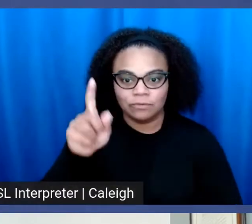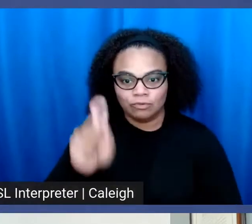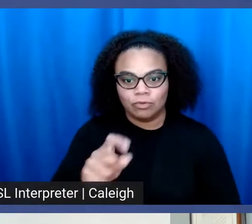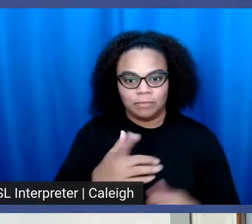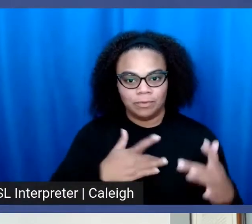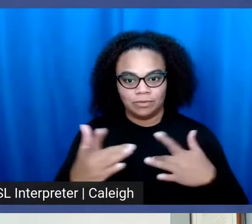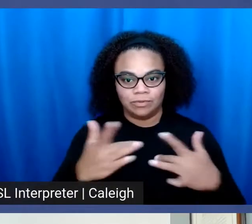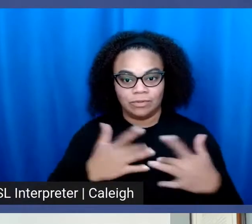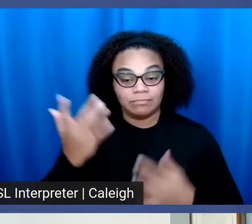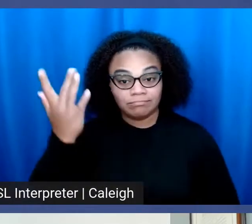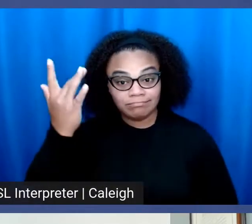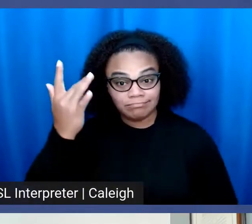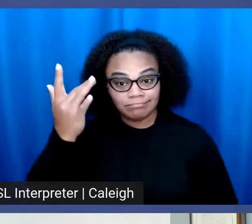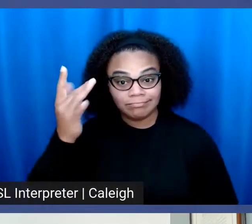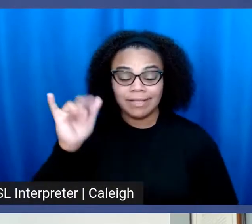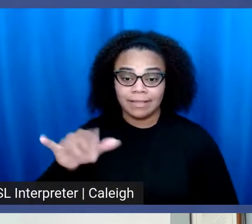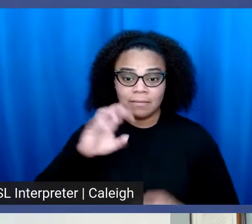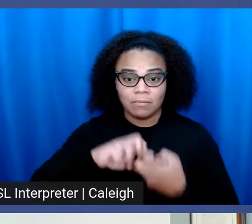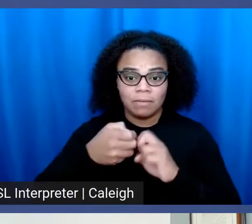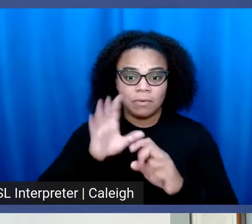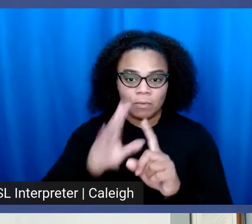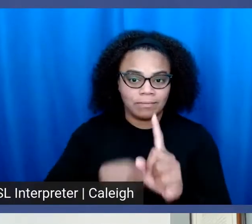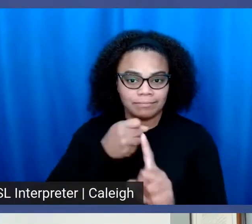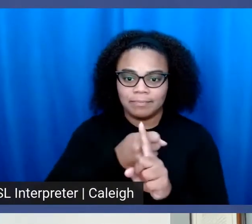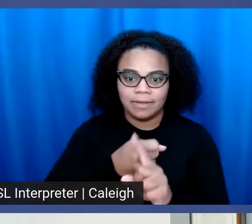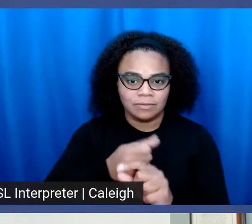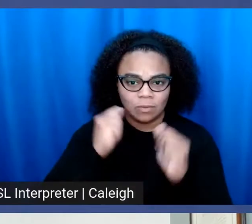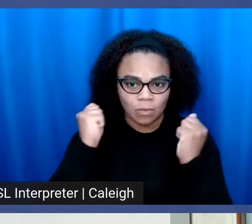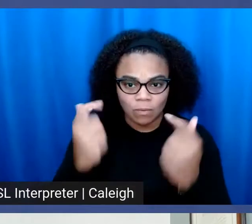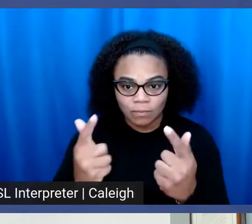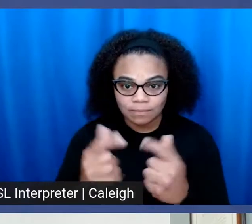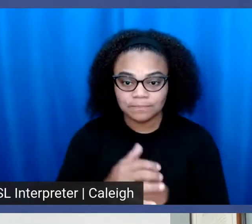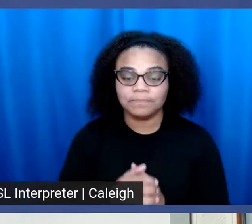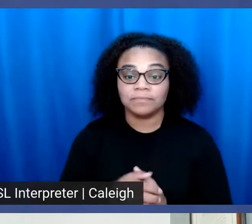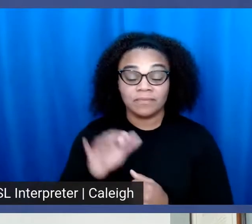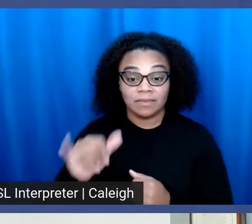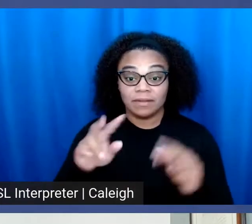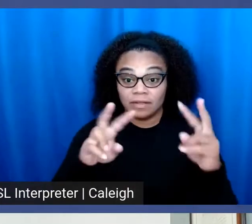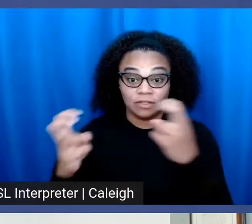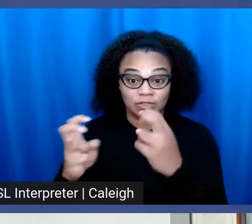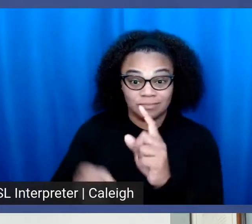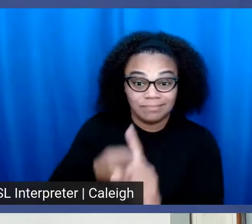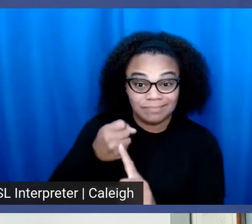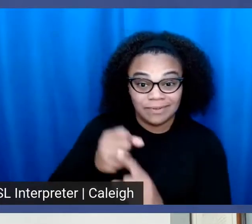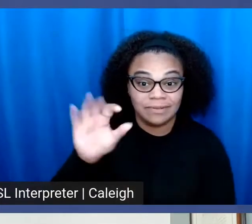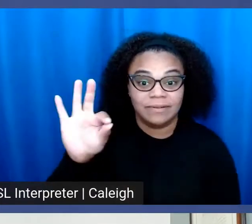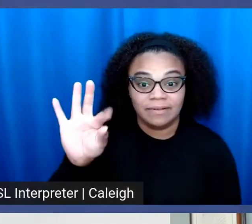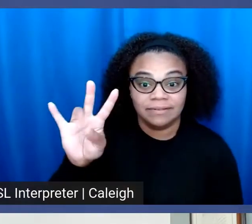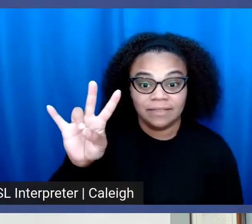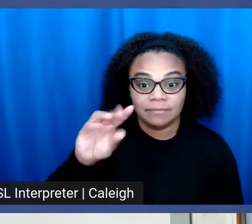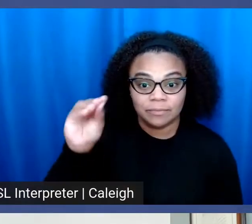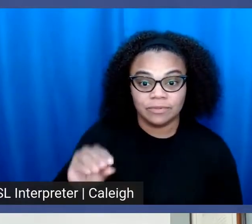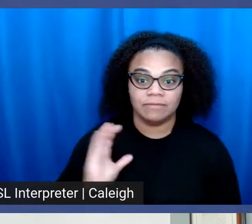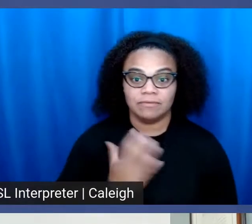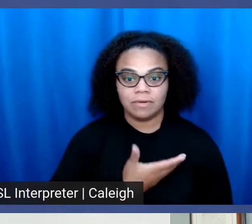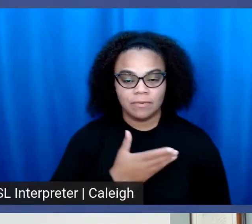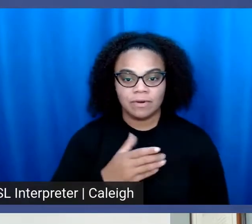everyone. It's the overarching issue that impacts 97% of our advocacy